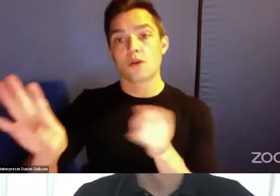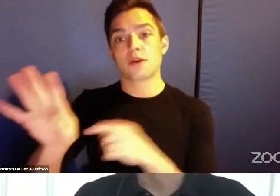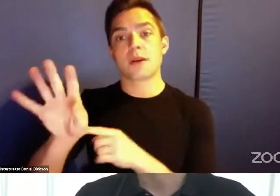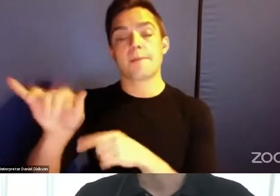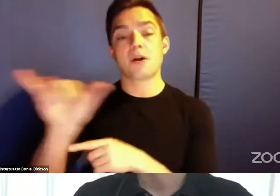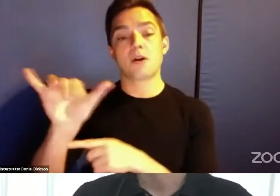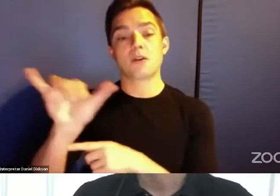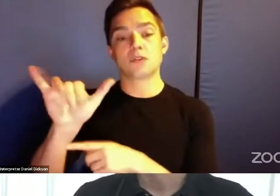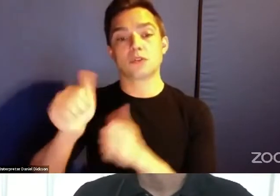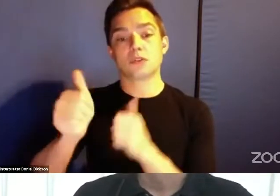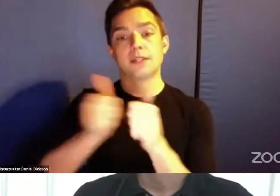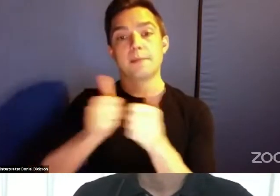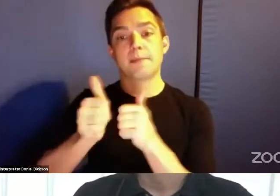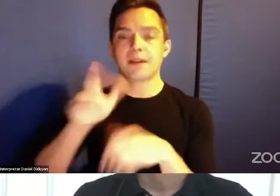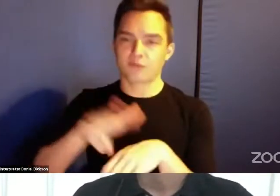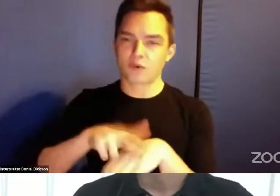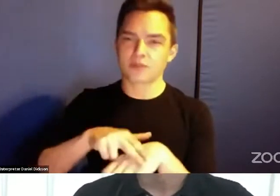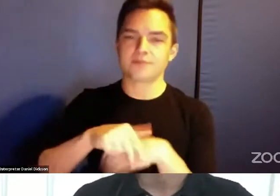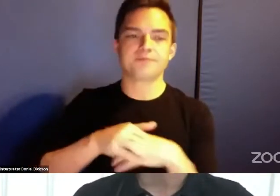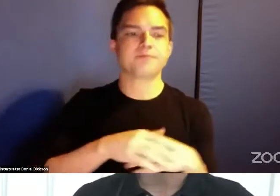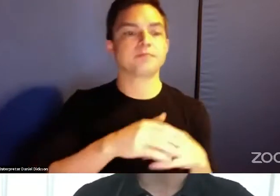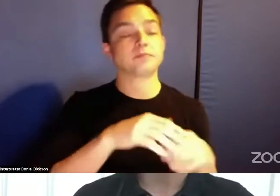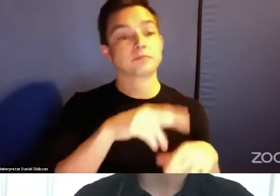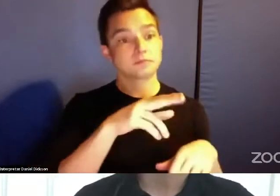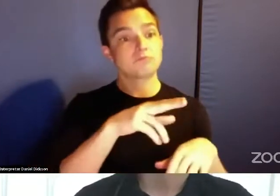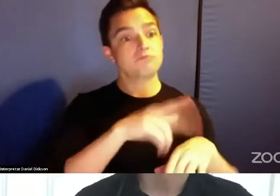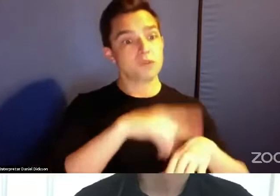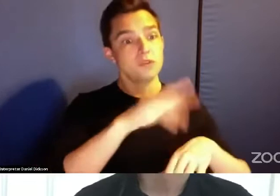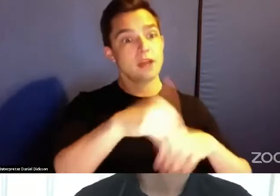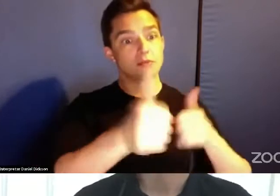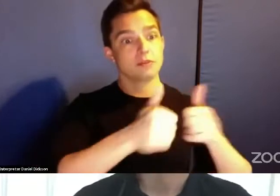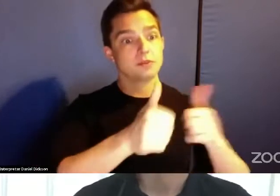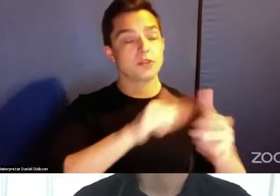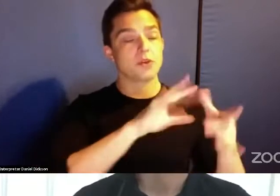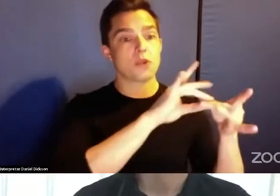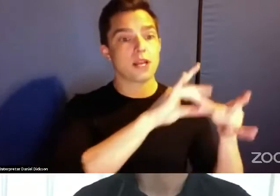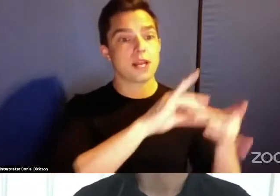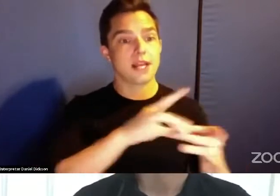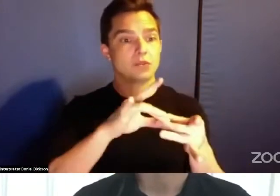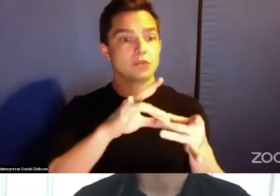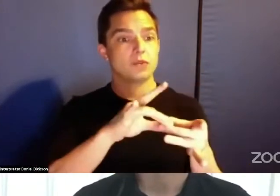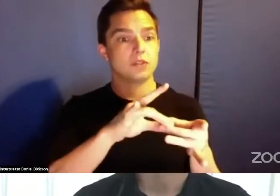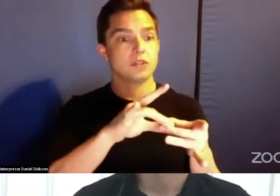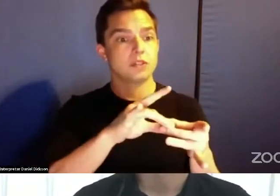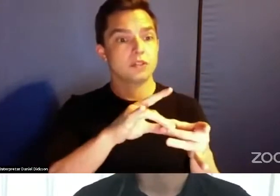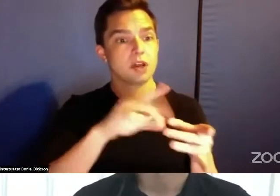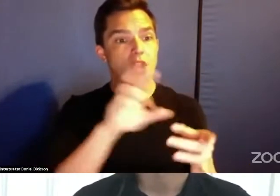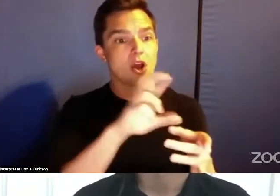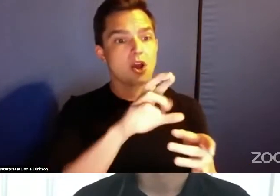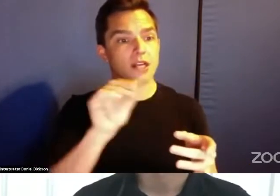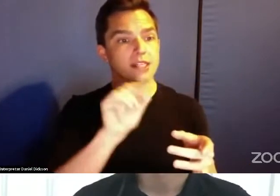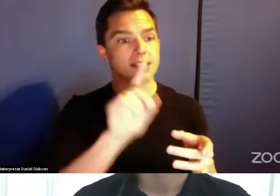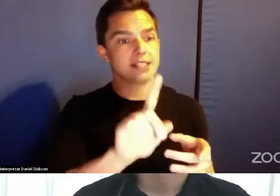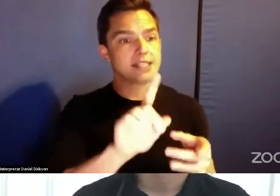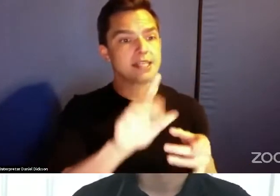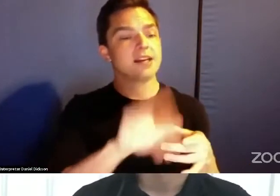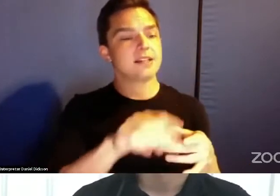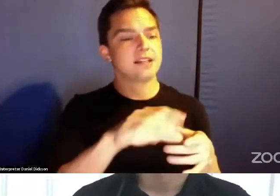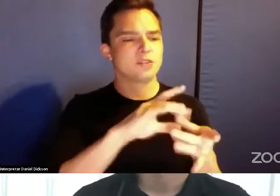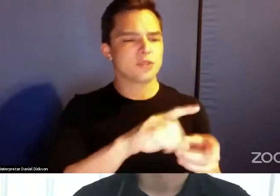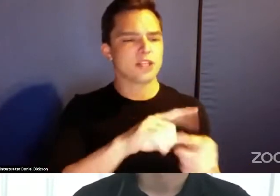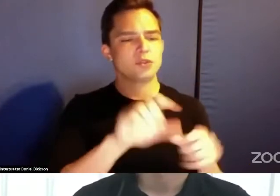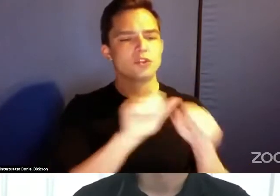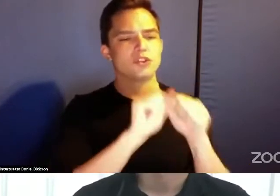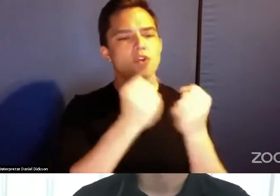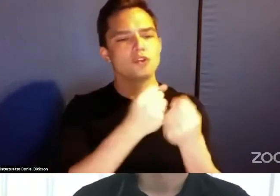course. And of course, that competition relates to R&D, which relates to social benefits and hope